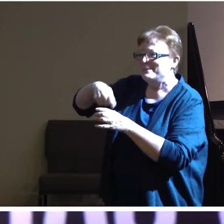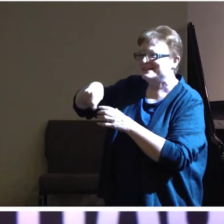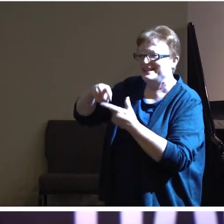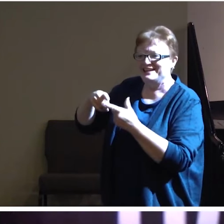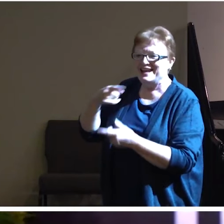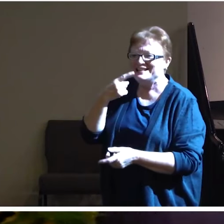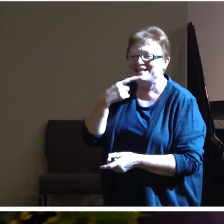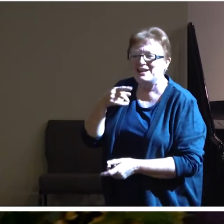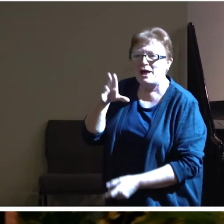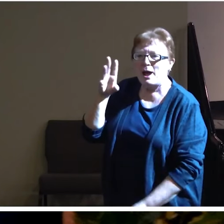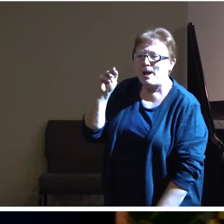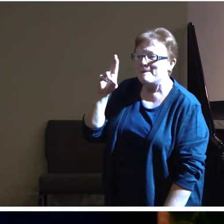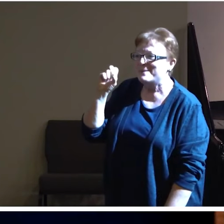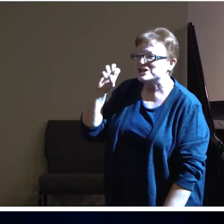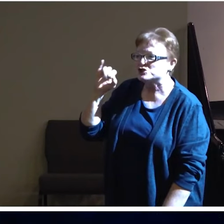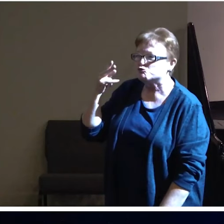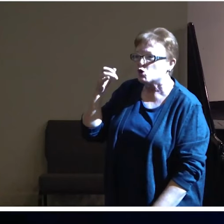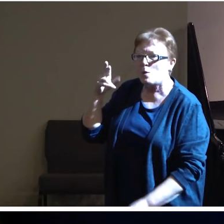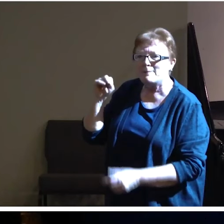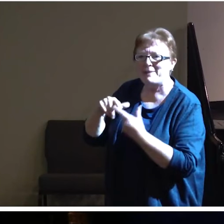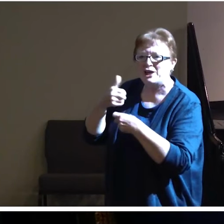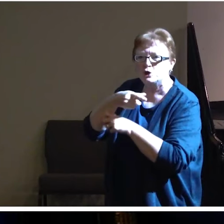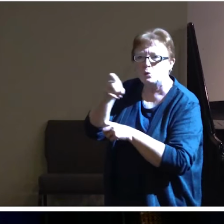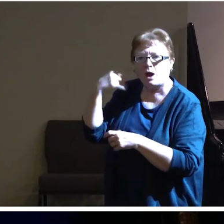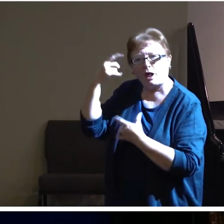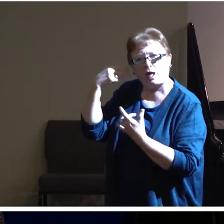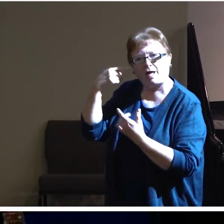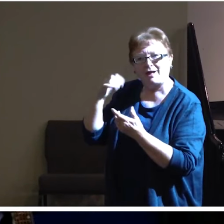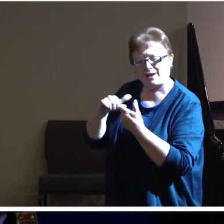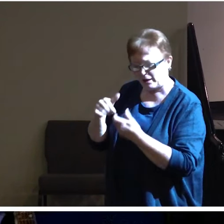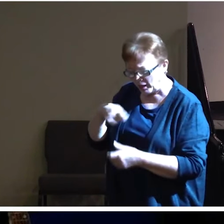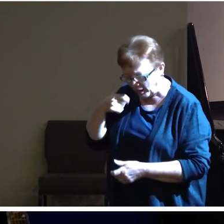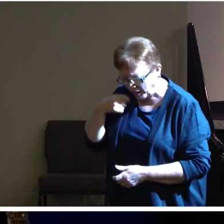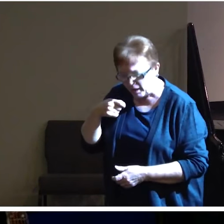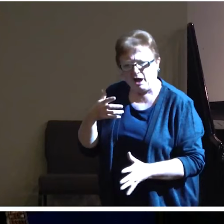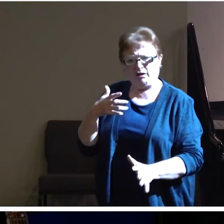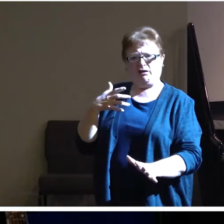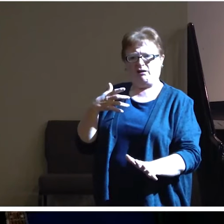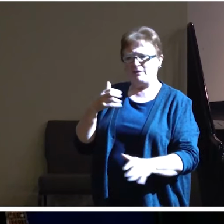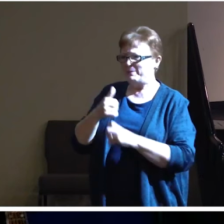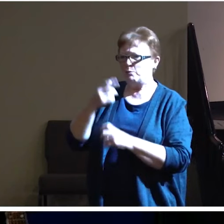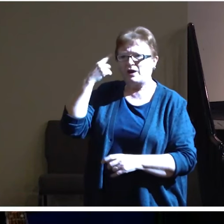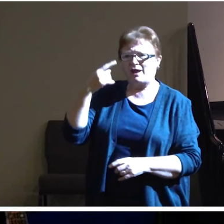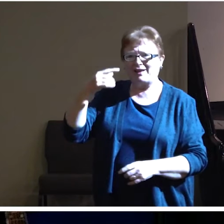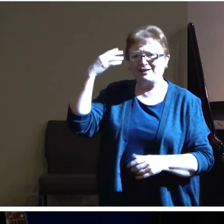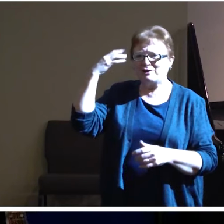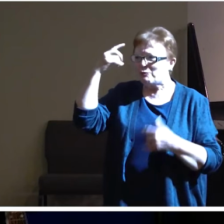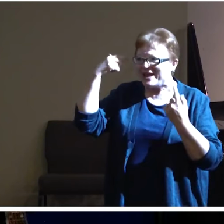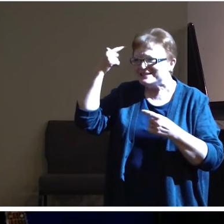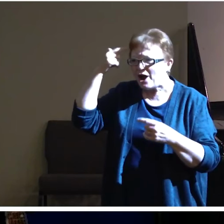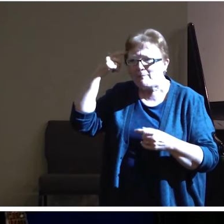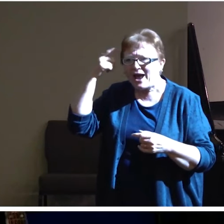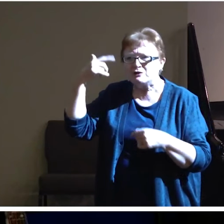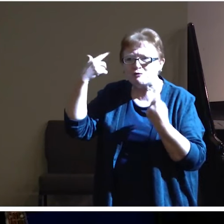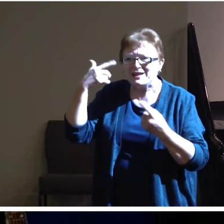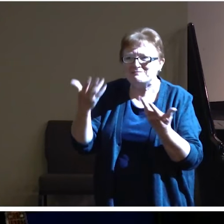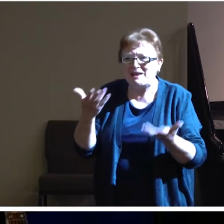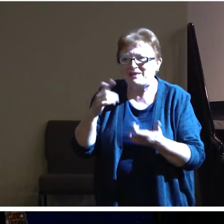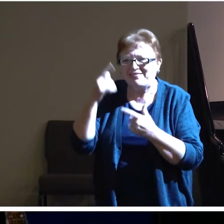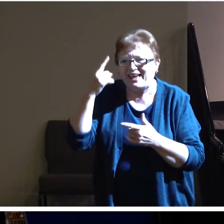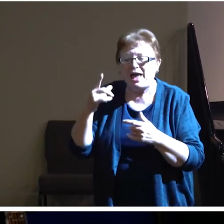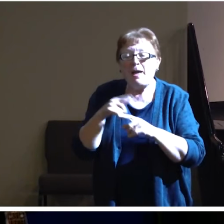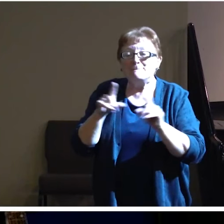Human reason in and of itself leaves us confused, questioning, unsure. But when you add divine revelation